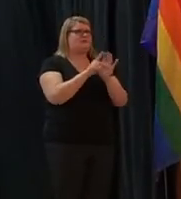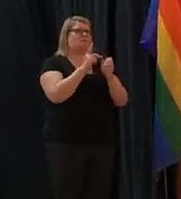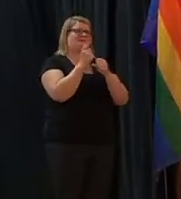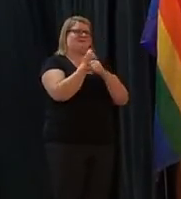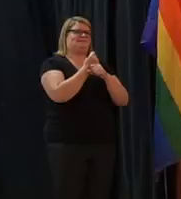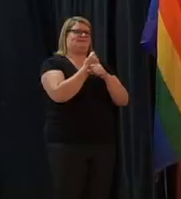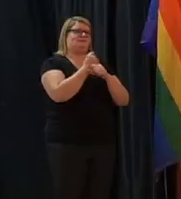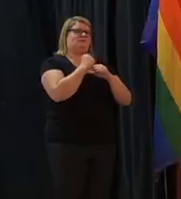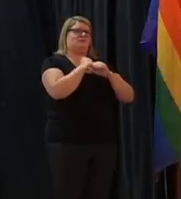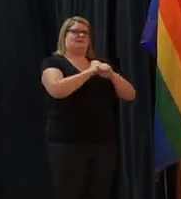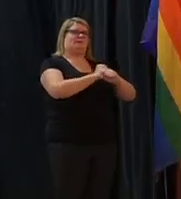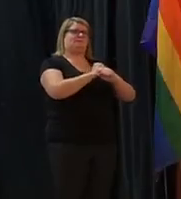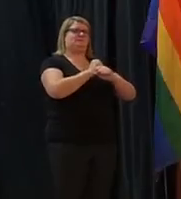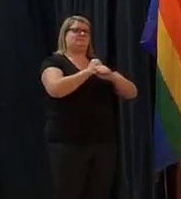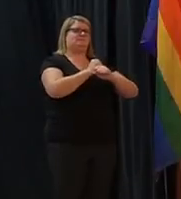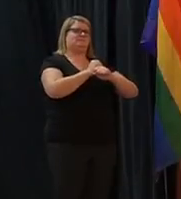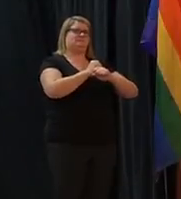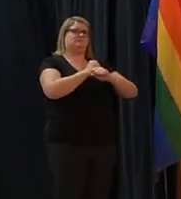safeguard